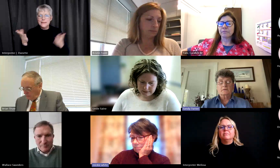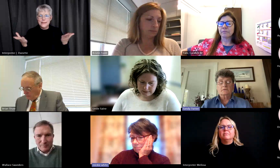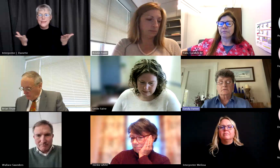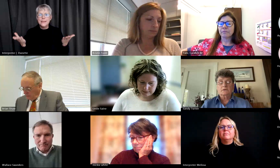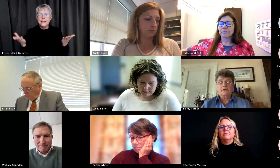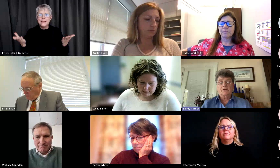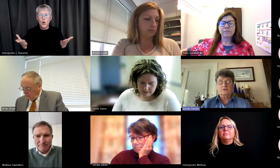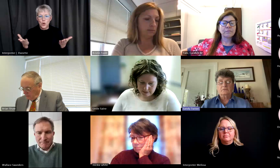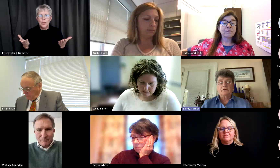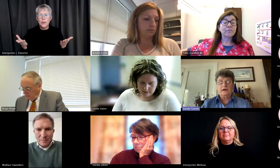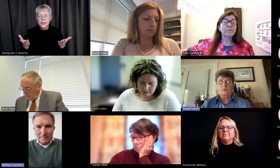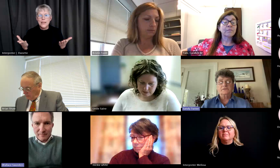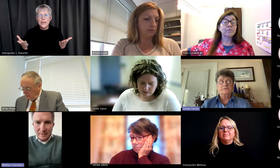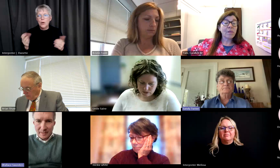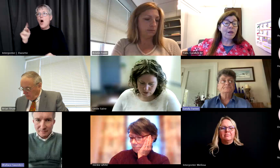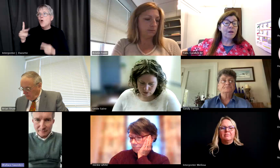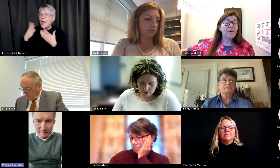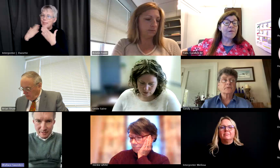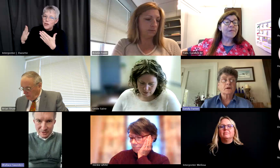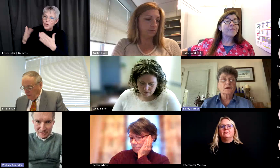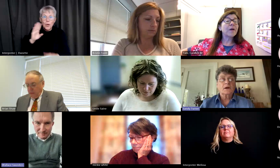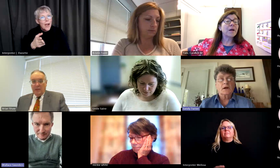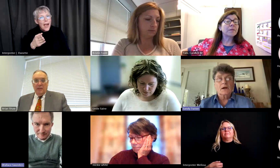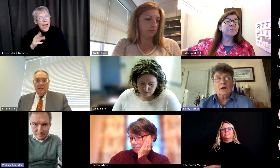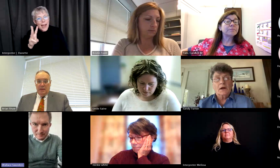Okay. Thank you. Hey, Wallace.